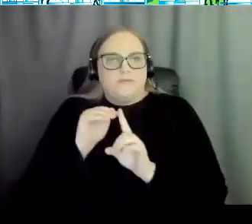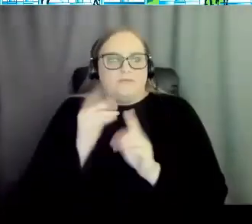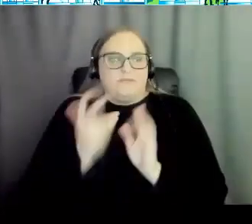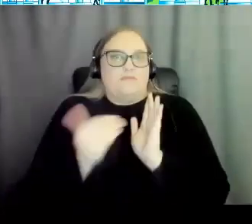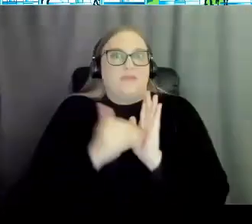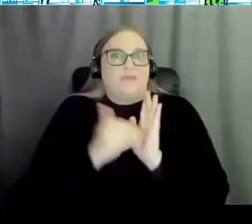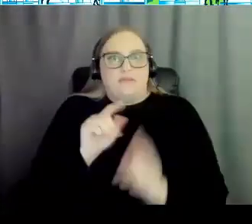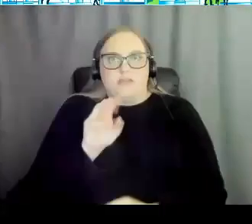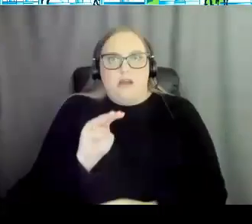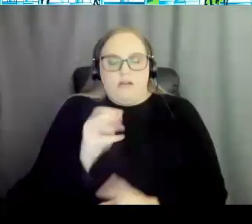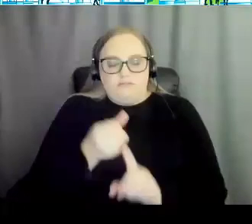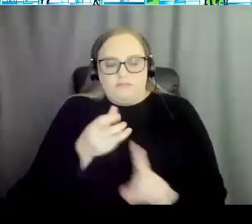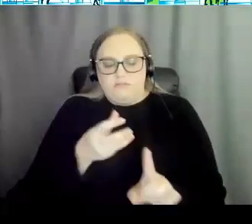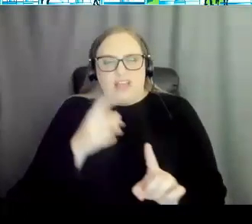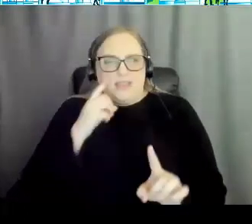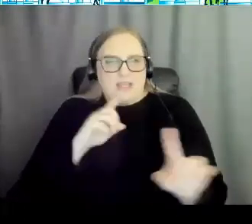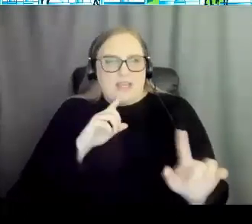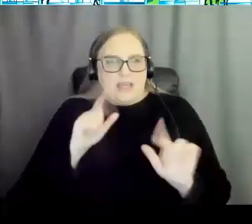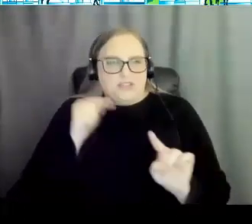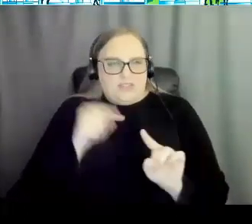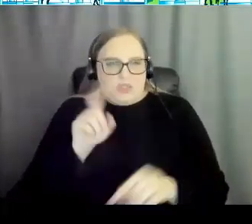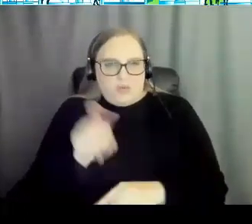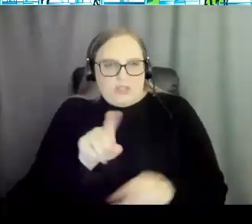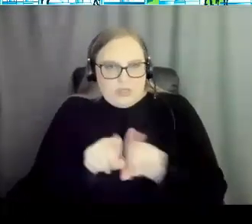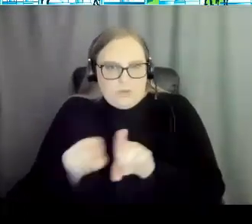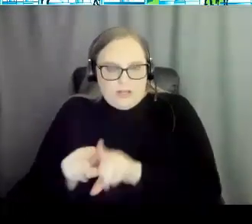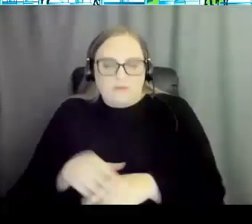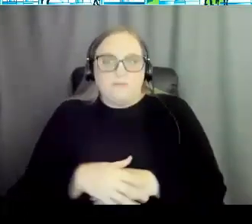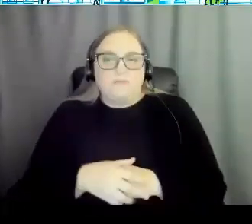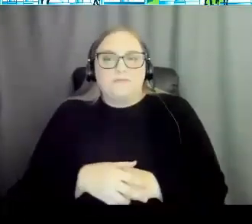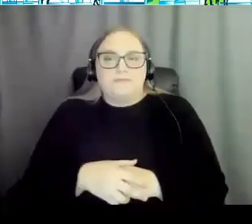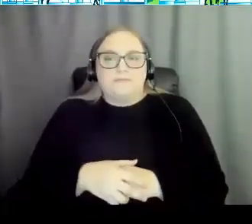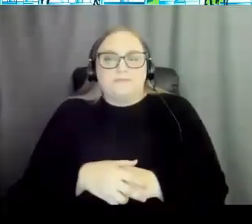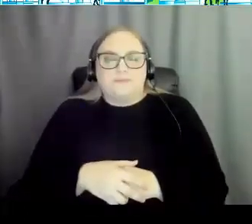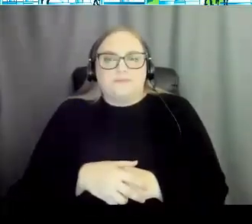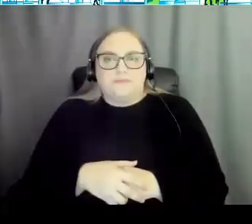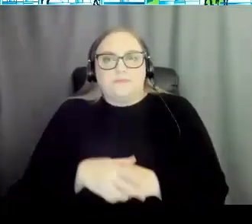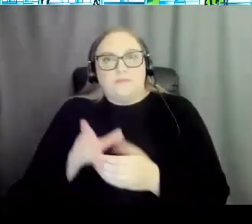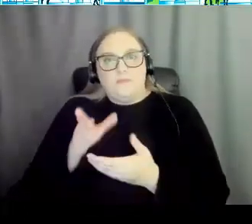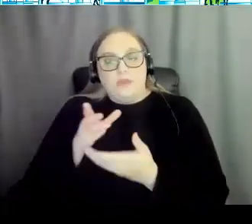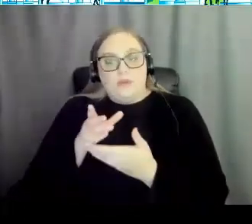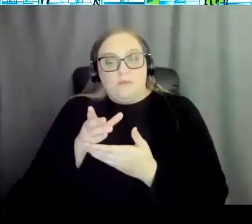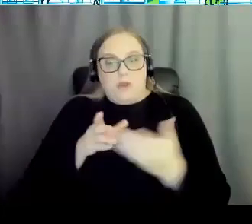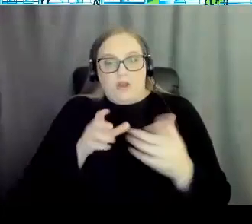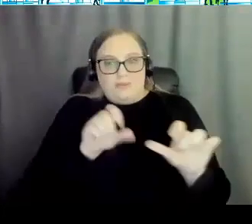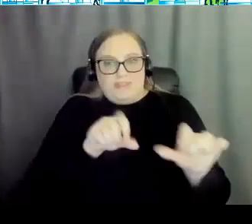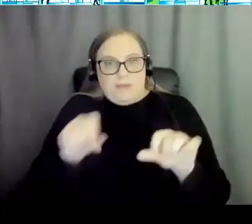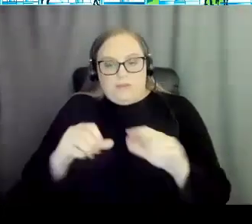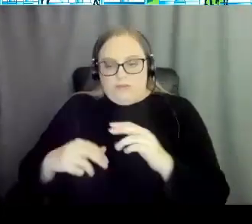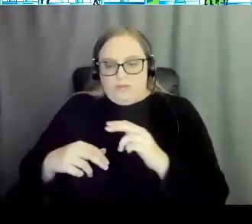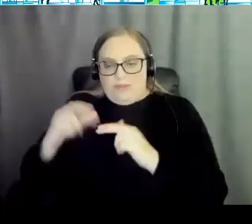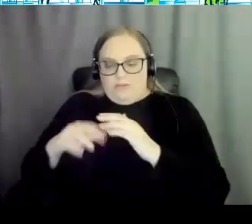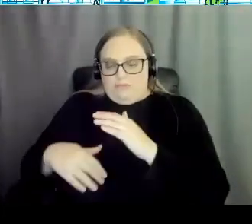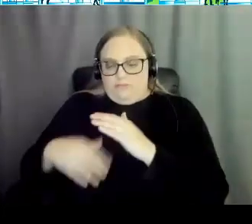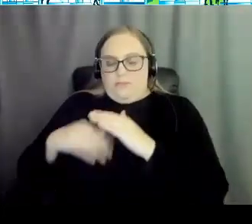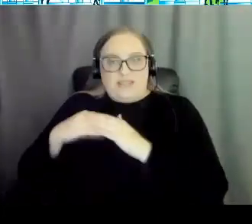think it answers some of this question as well, is part of the being able to build the capacity is